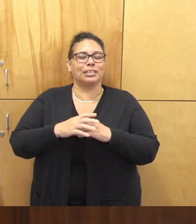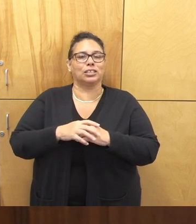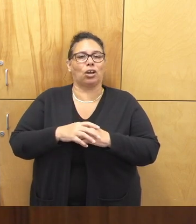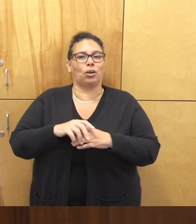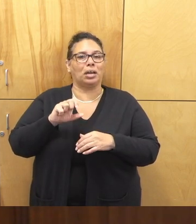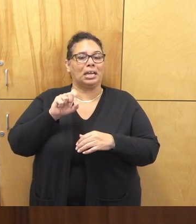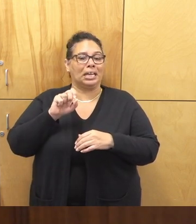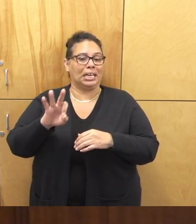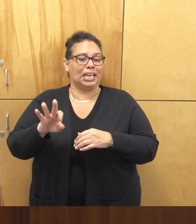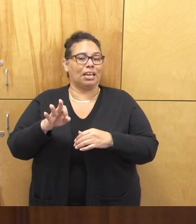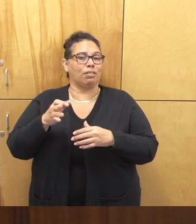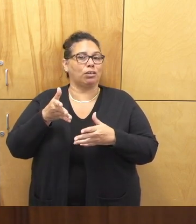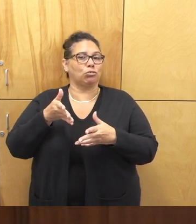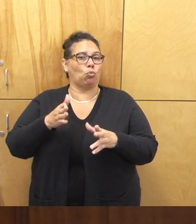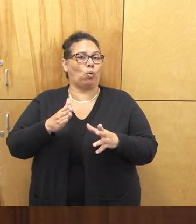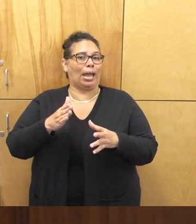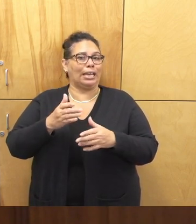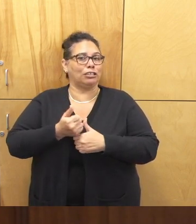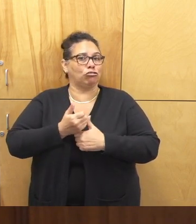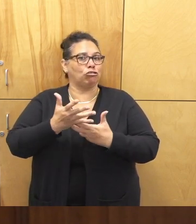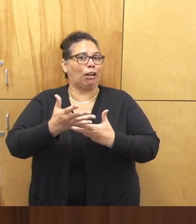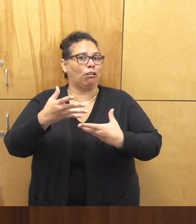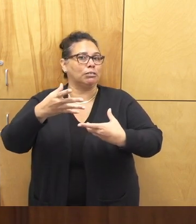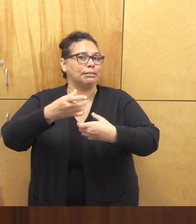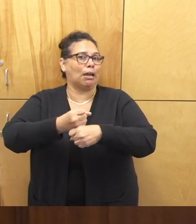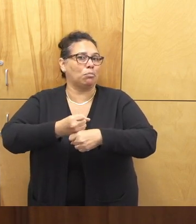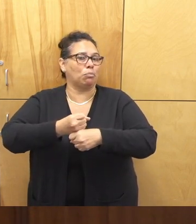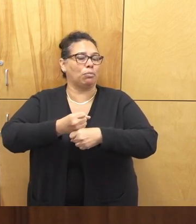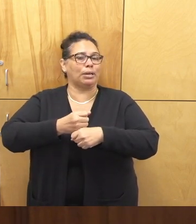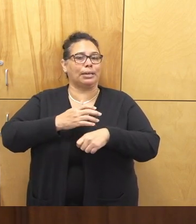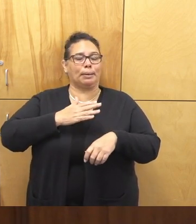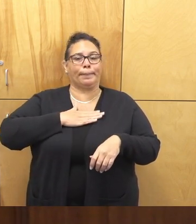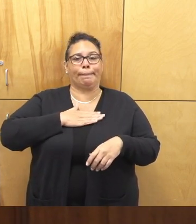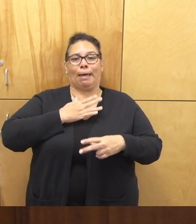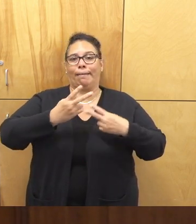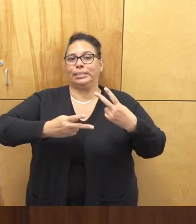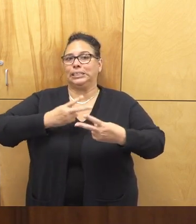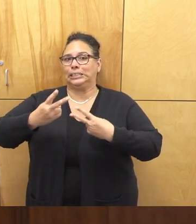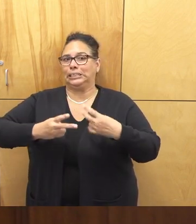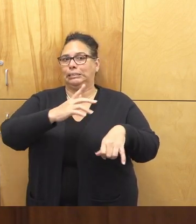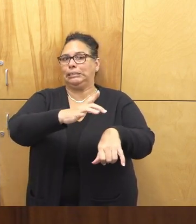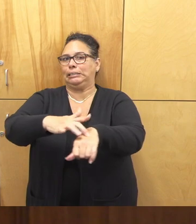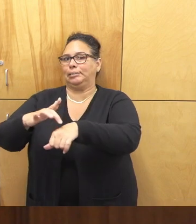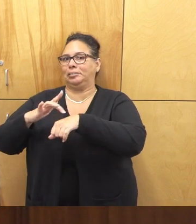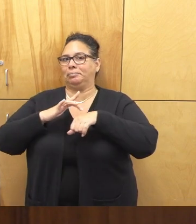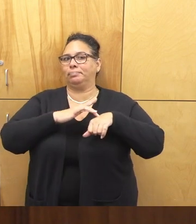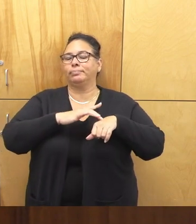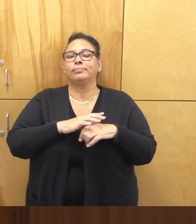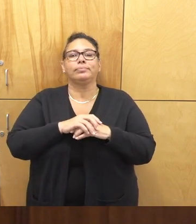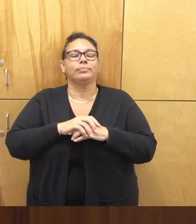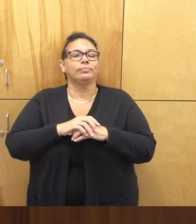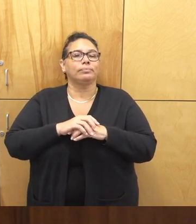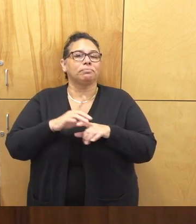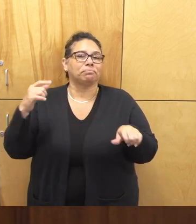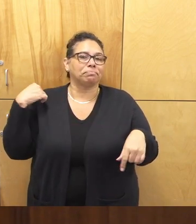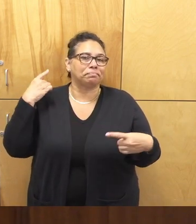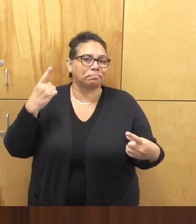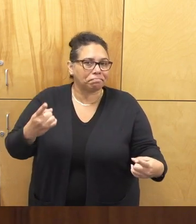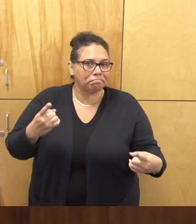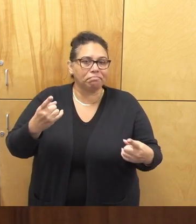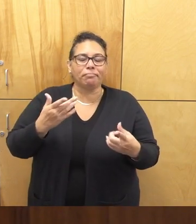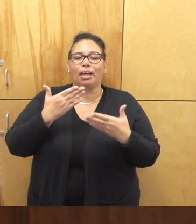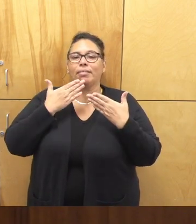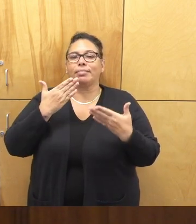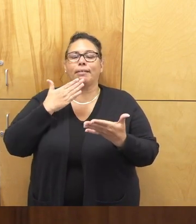there is a way to share a summary of my visits. In the meantime, want to really, really, really thank the